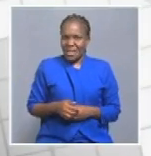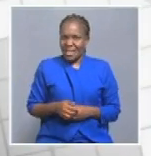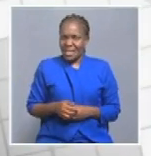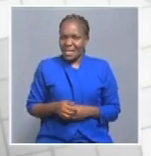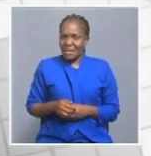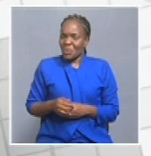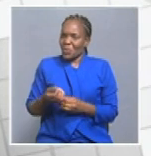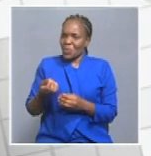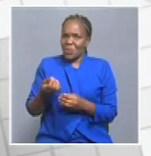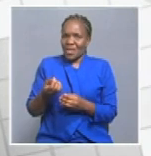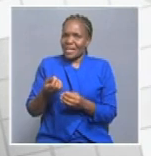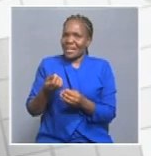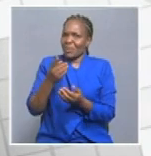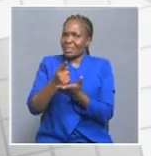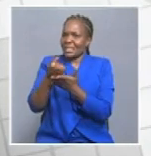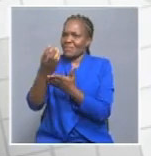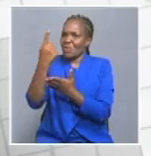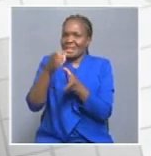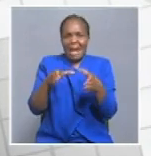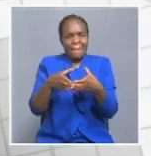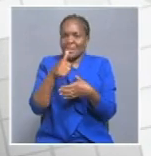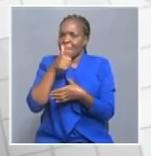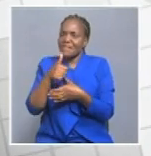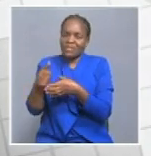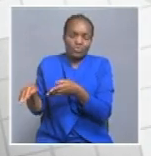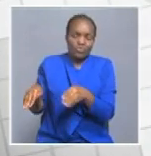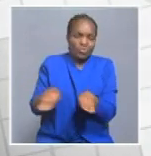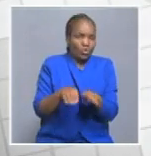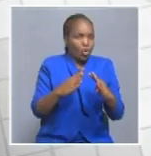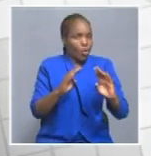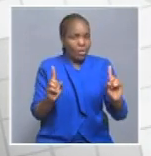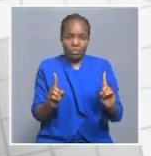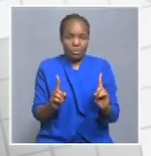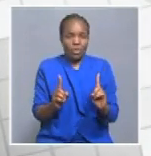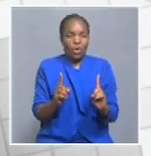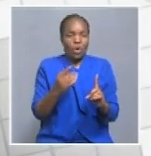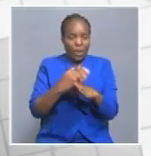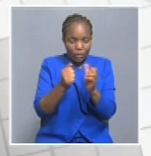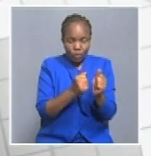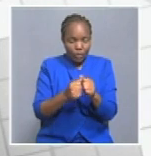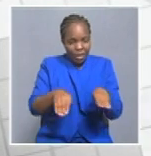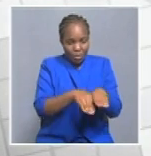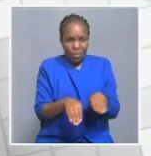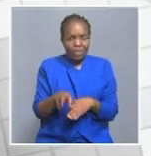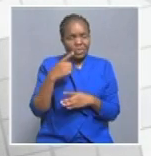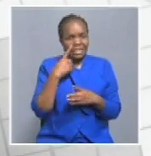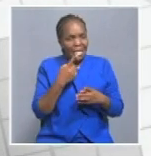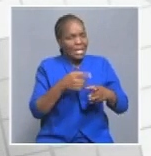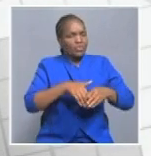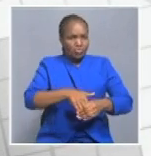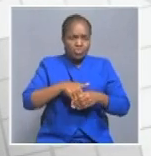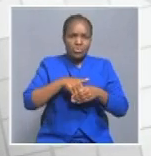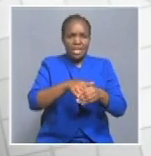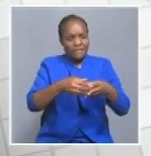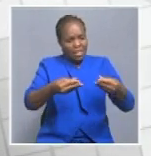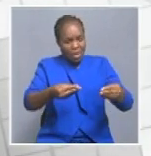houses. That's why we call it an in-kind contribution. And we also had to ferry the material on the ground. We had to make sure